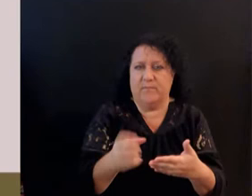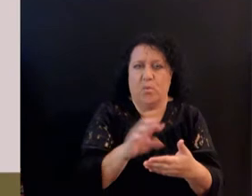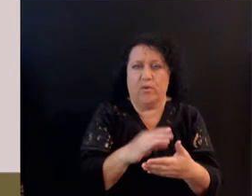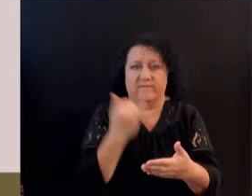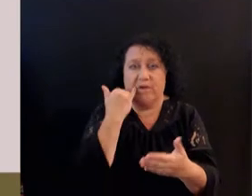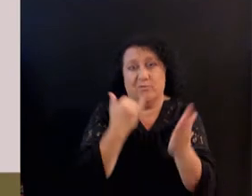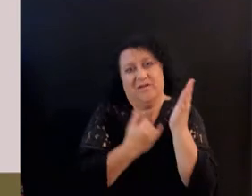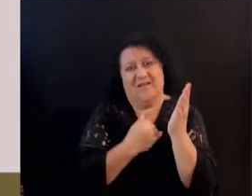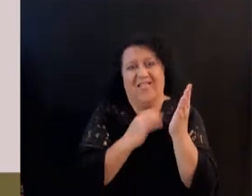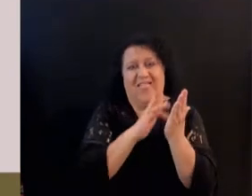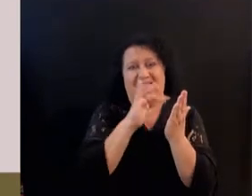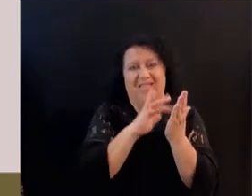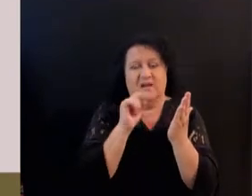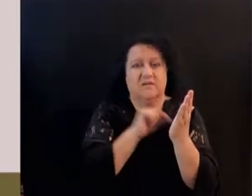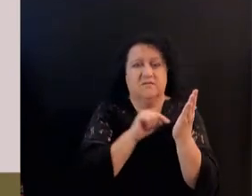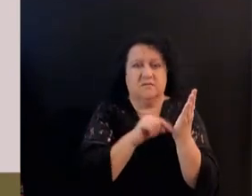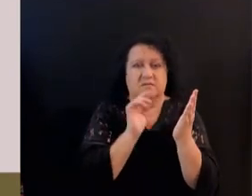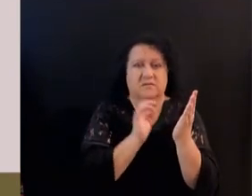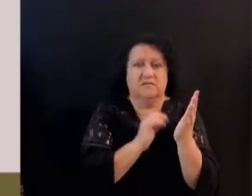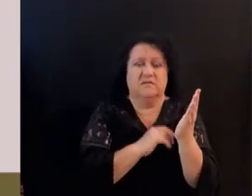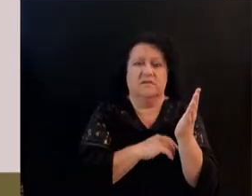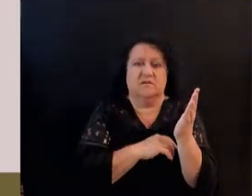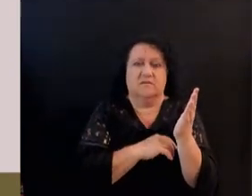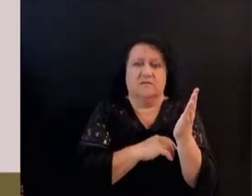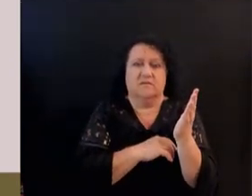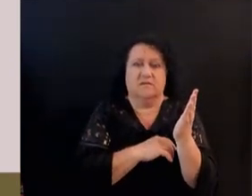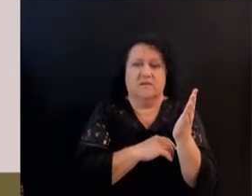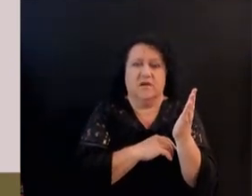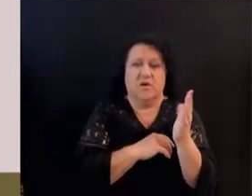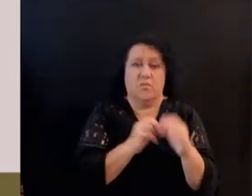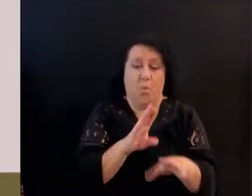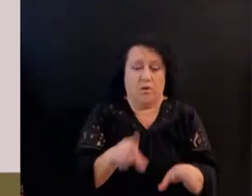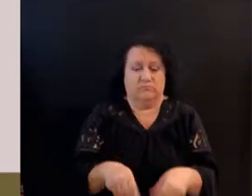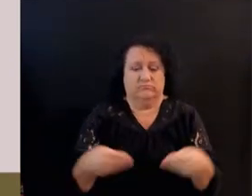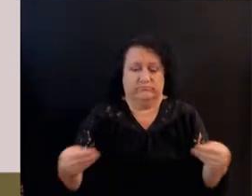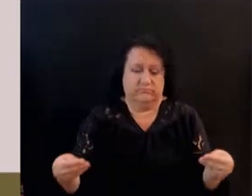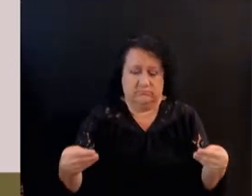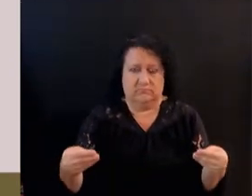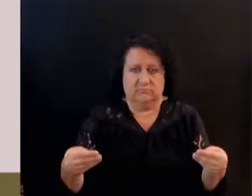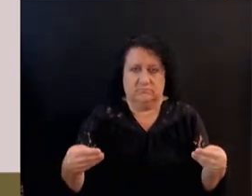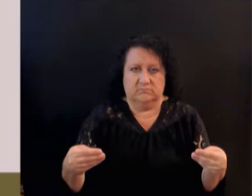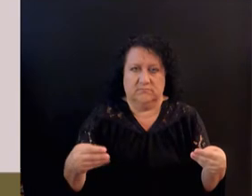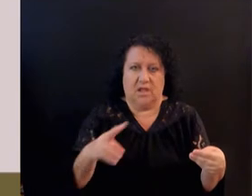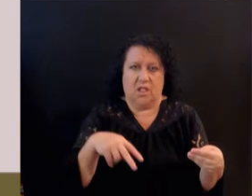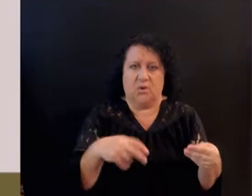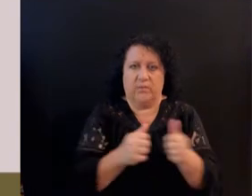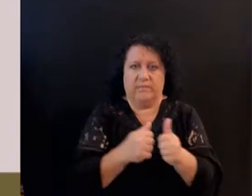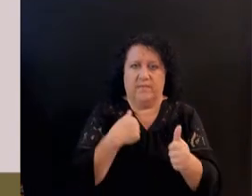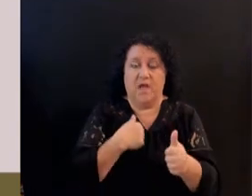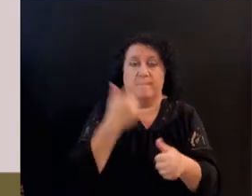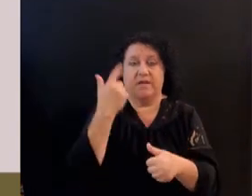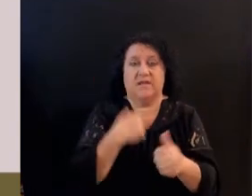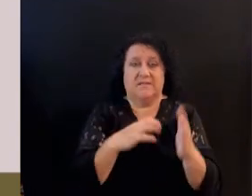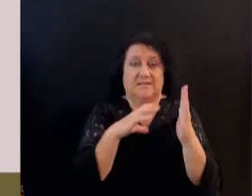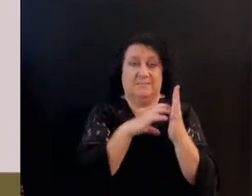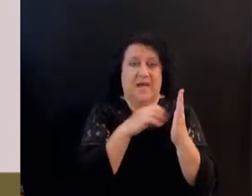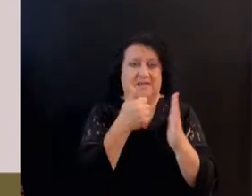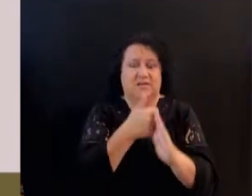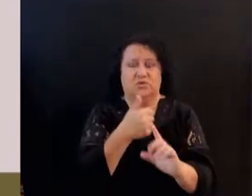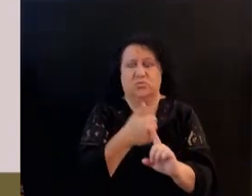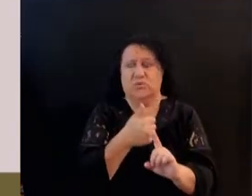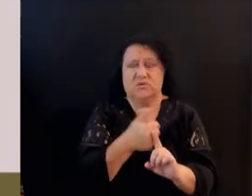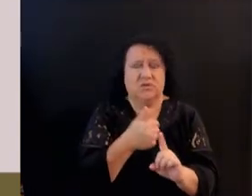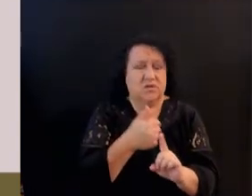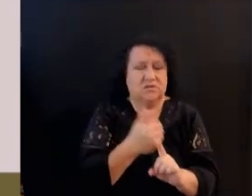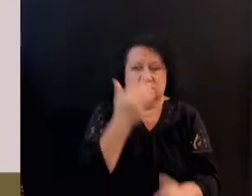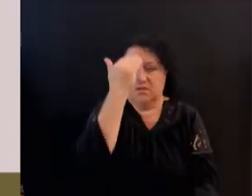whatever you got, scroll there, turn there with me. Because this passage, which is so familiar